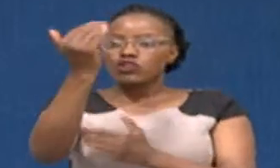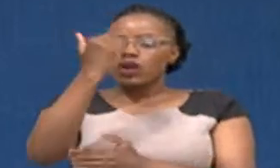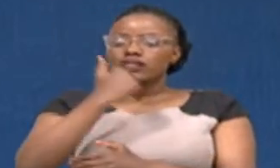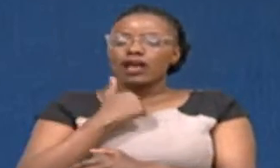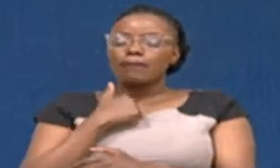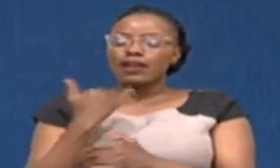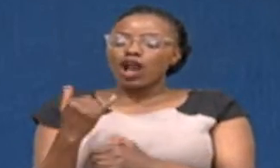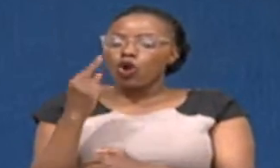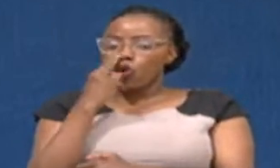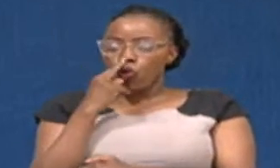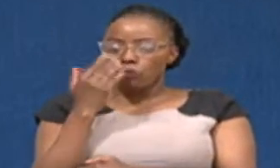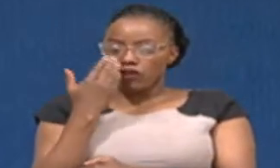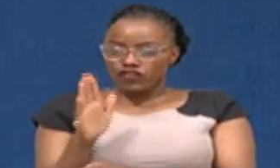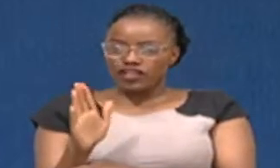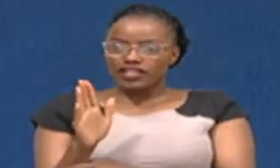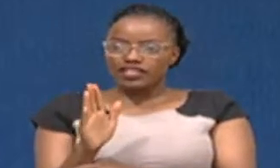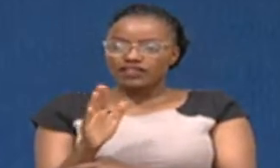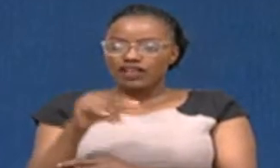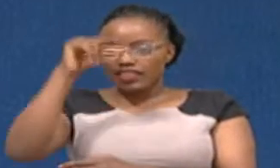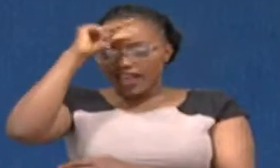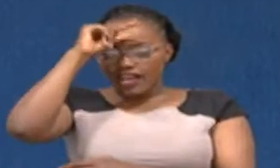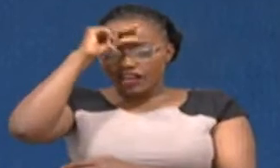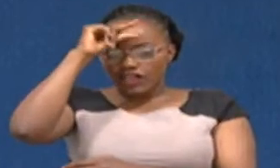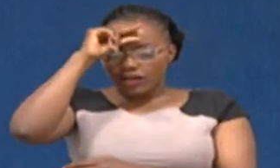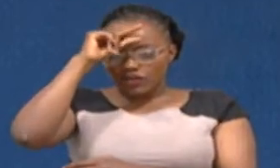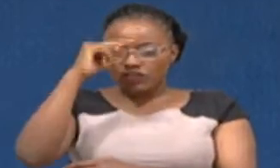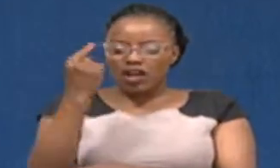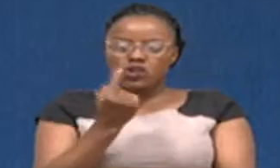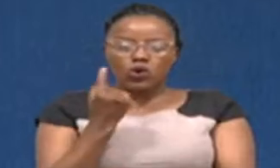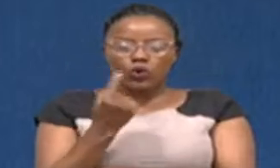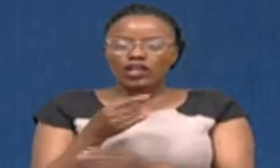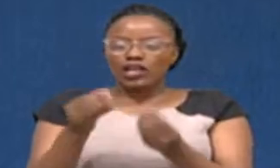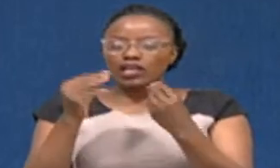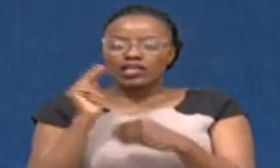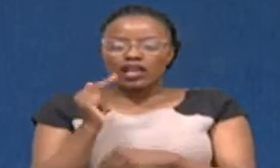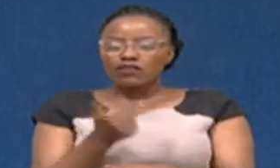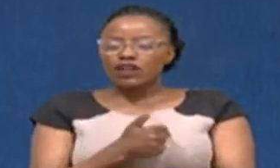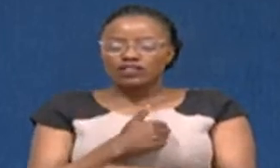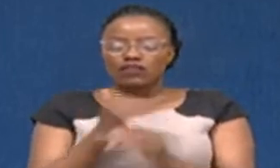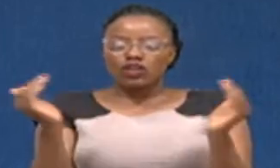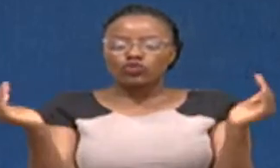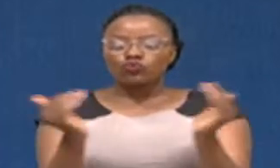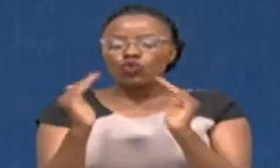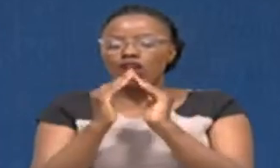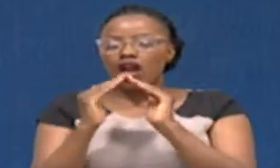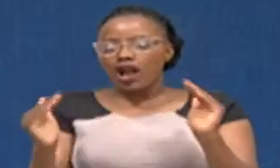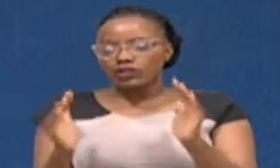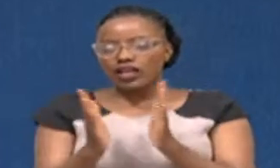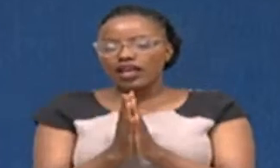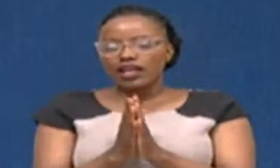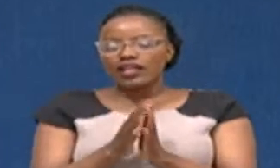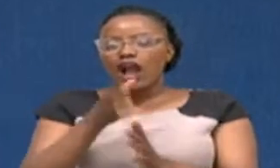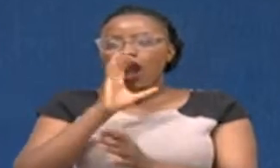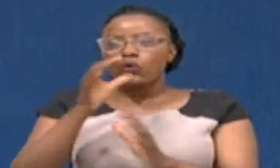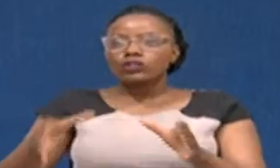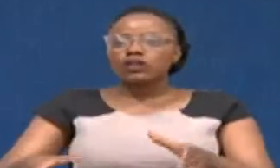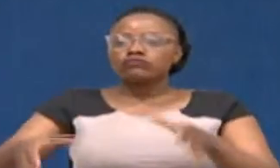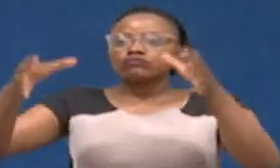I'm at home now. The government just gave us this small house and a water